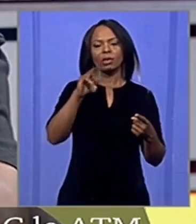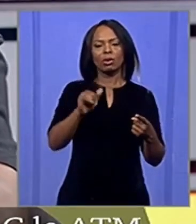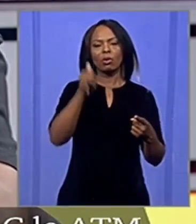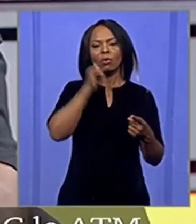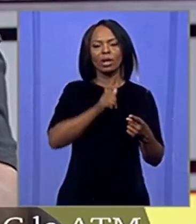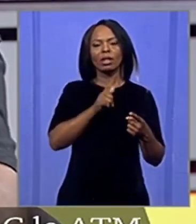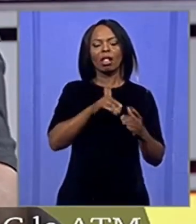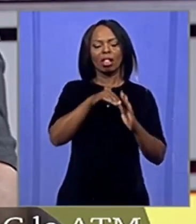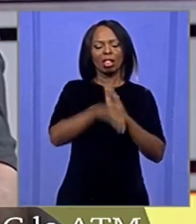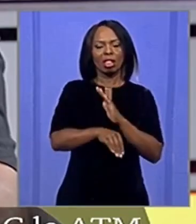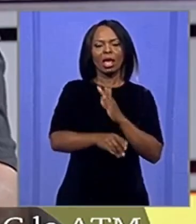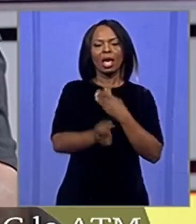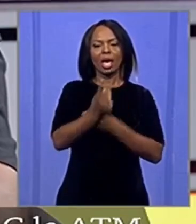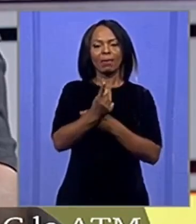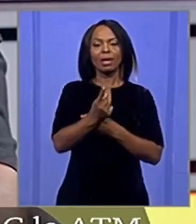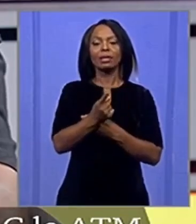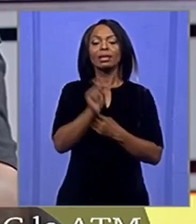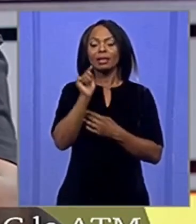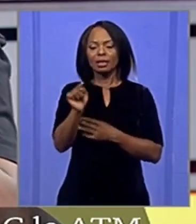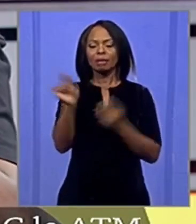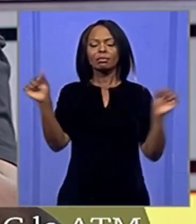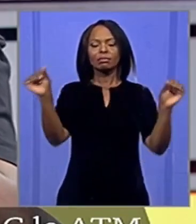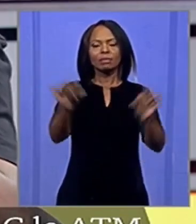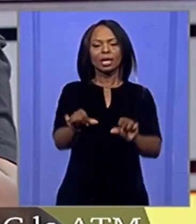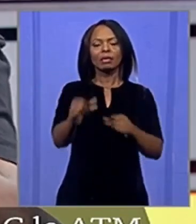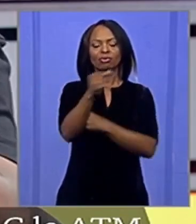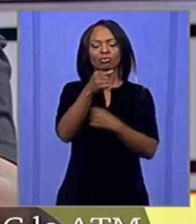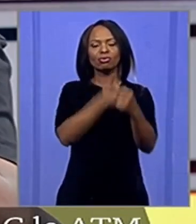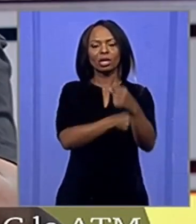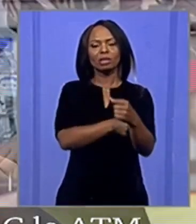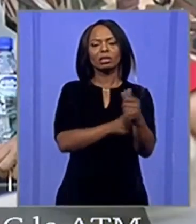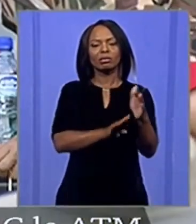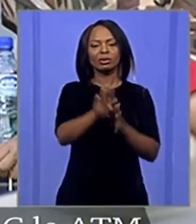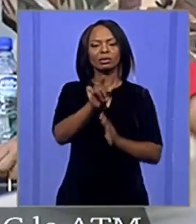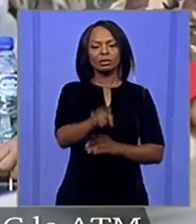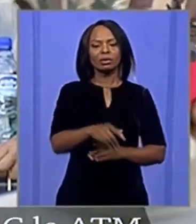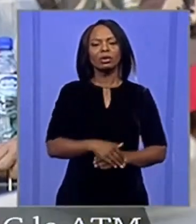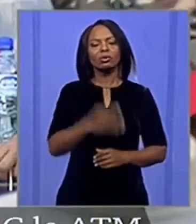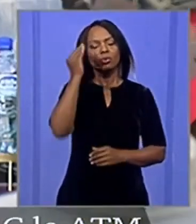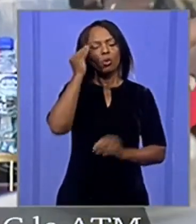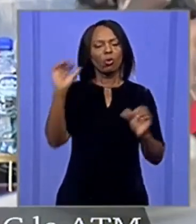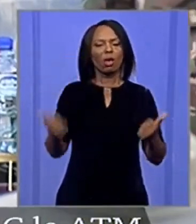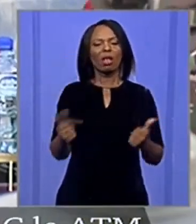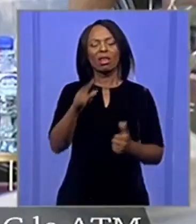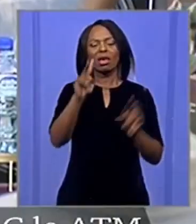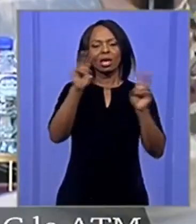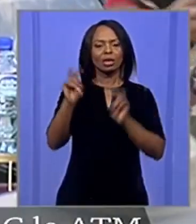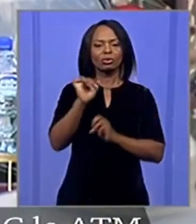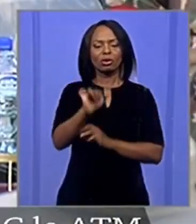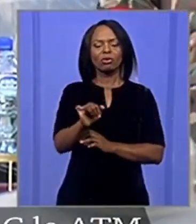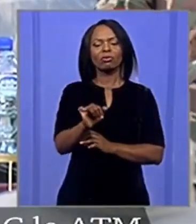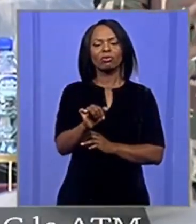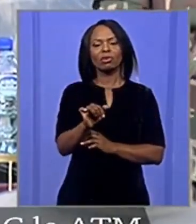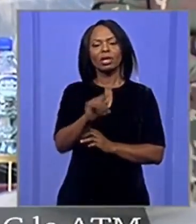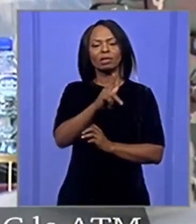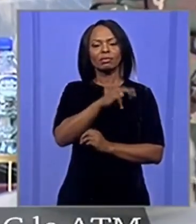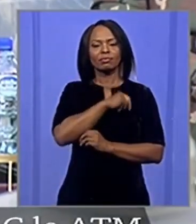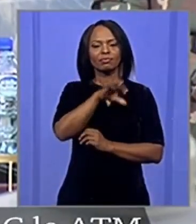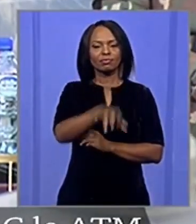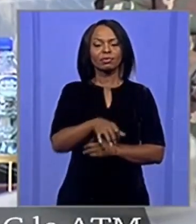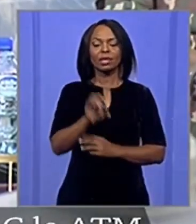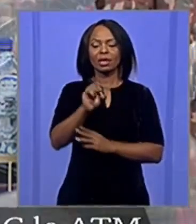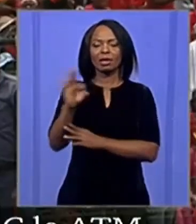the structures. So she's familiar with the territory of a KZN. EFF ya re divoutu tsa bogare di